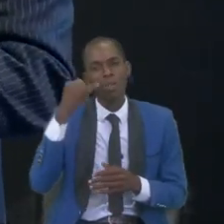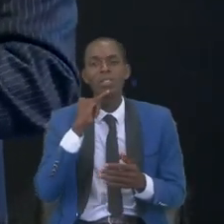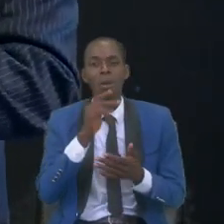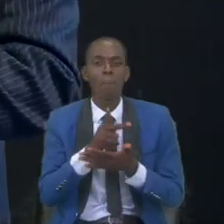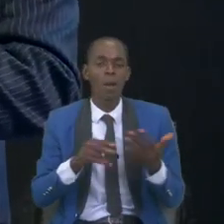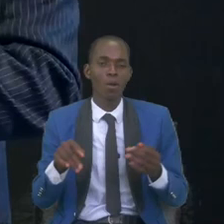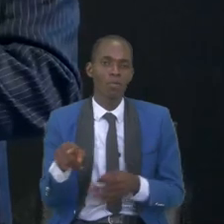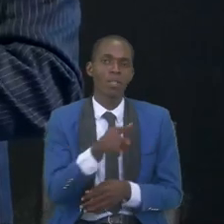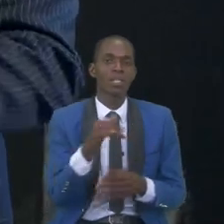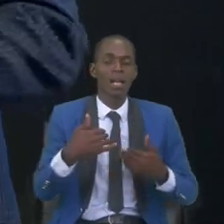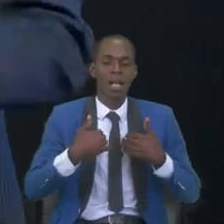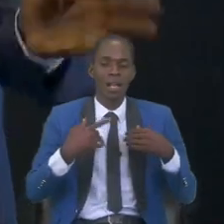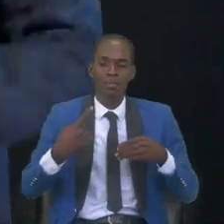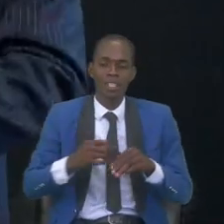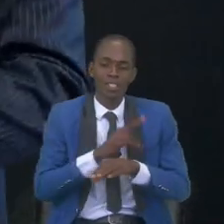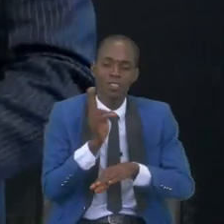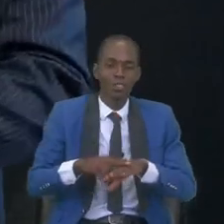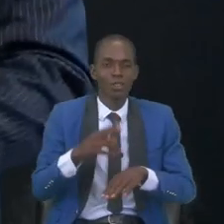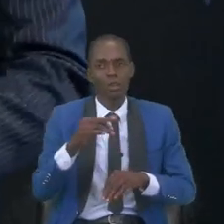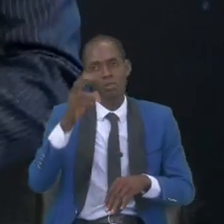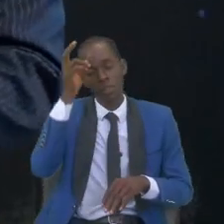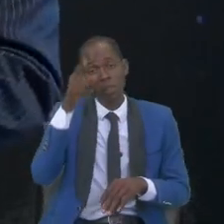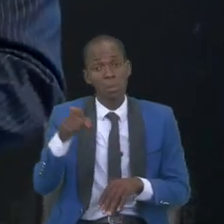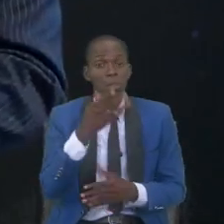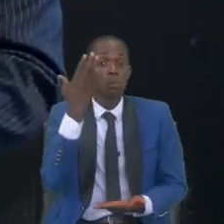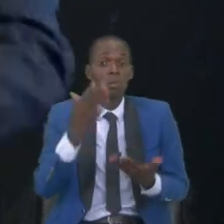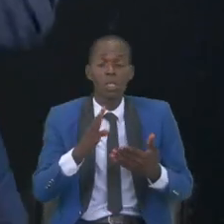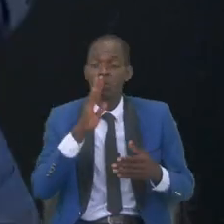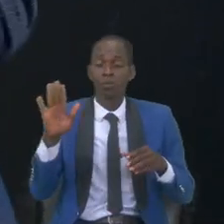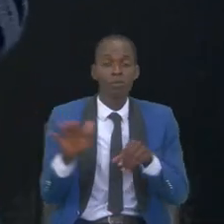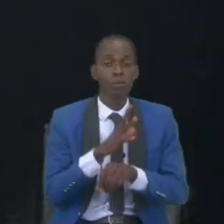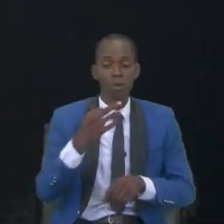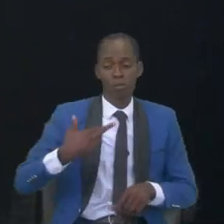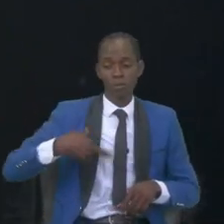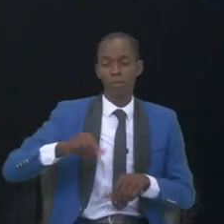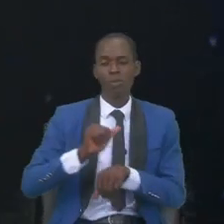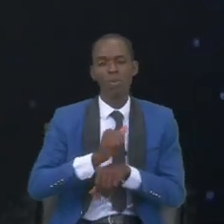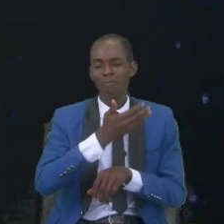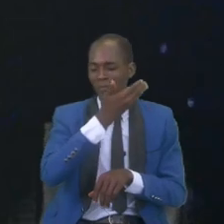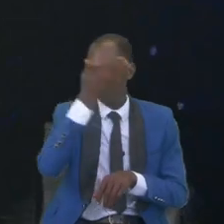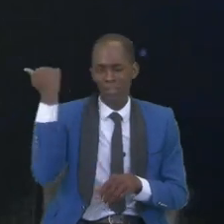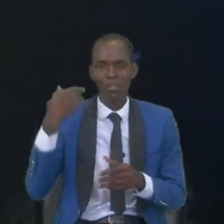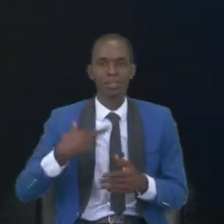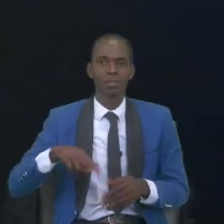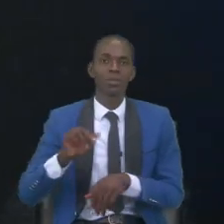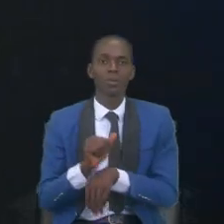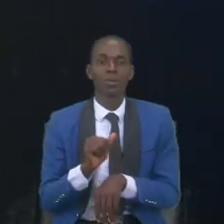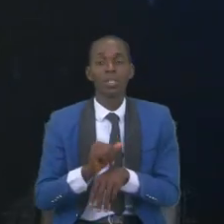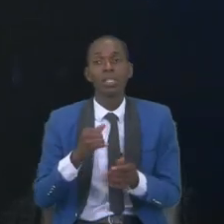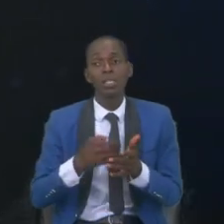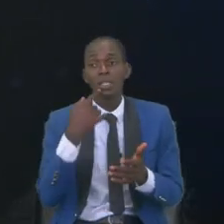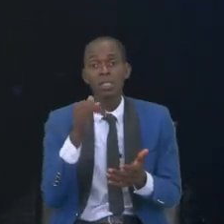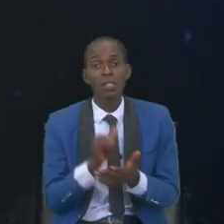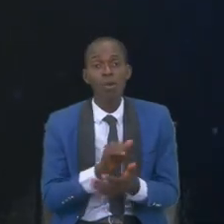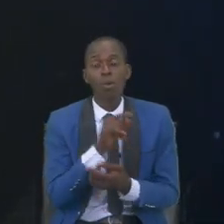of Satan. They might be religious, forget religion. But it says, when he speaketh a